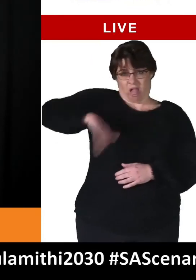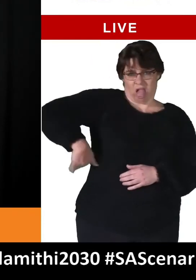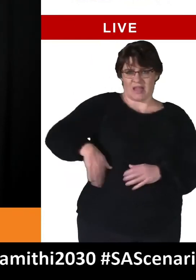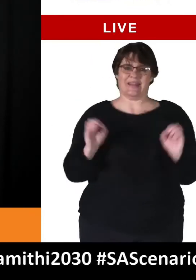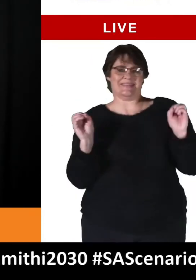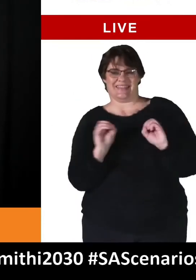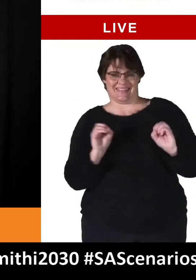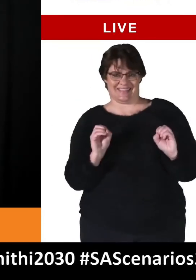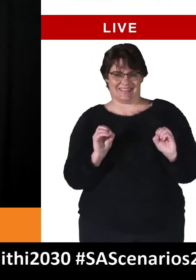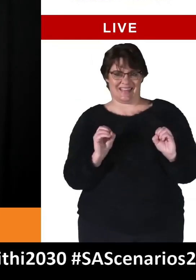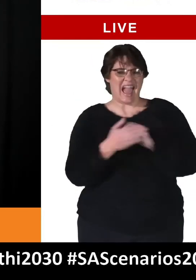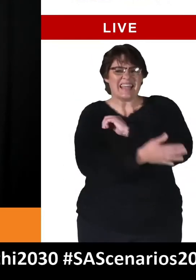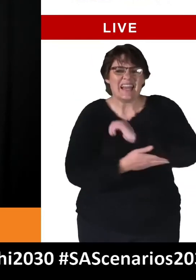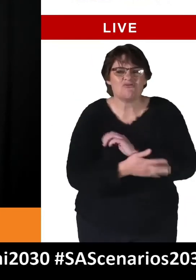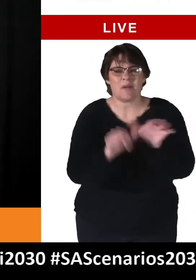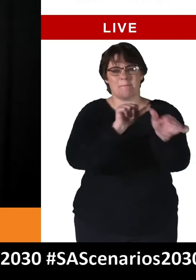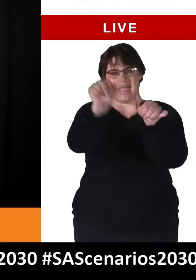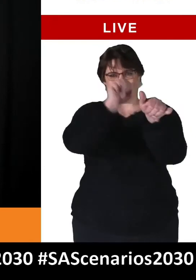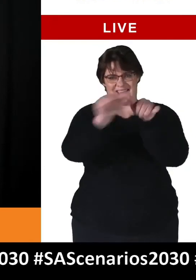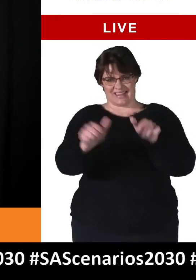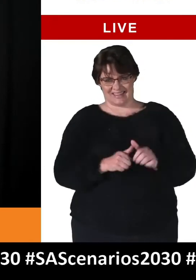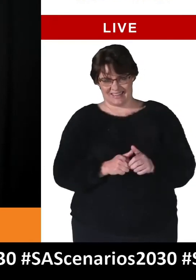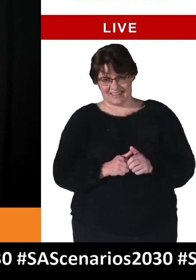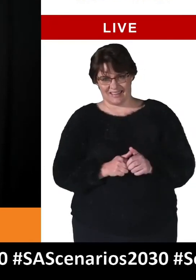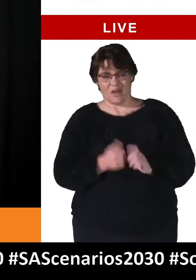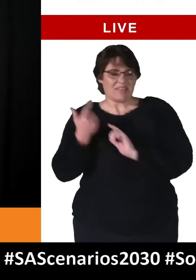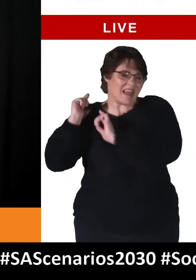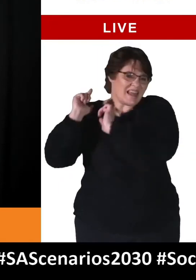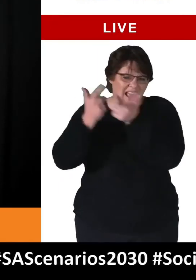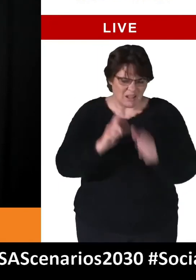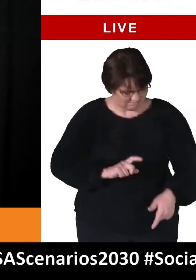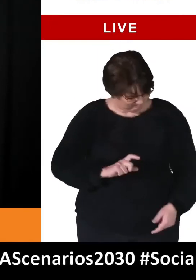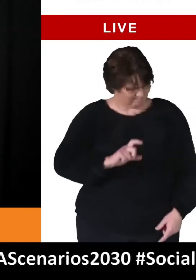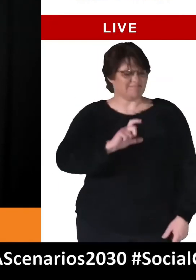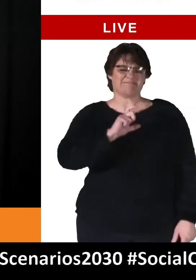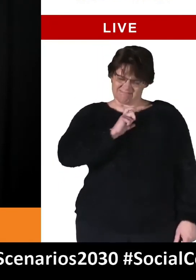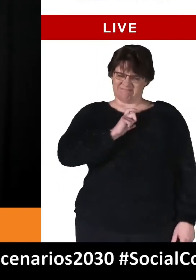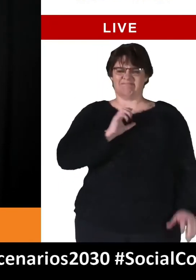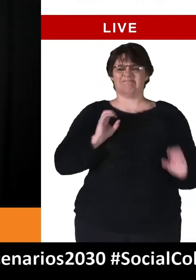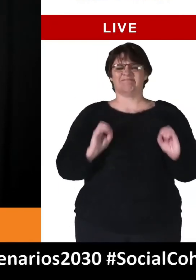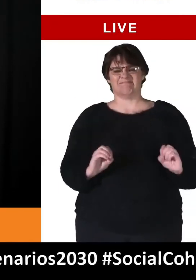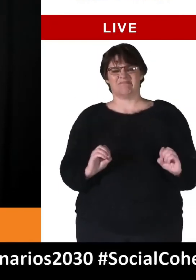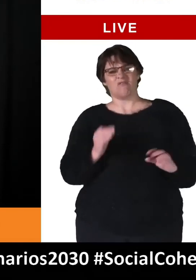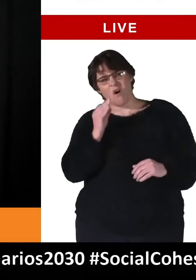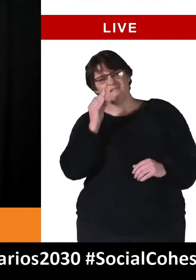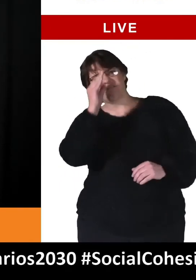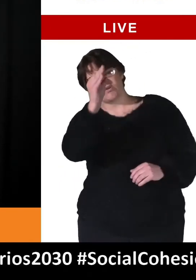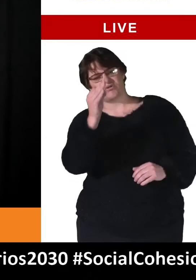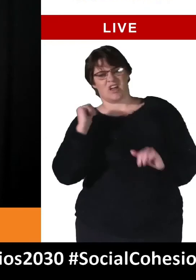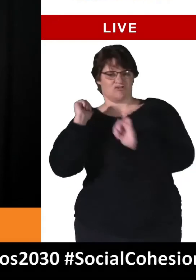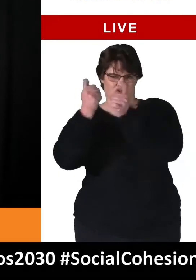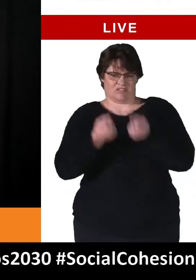behind, a better country whose legacy we can confidently bequeath to future